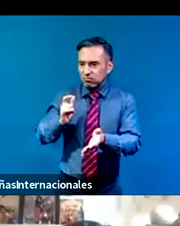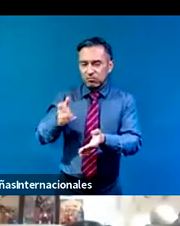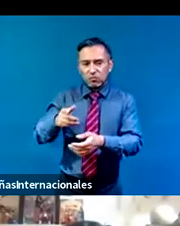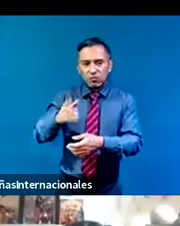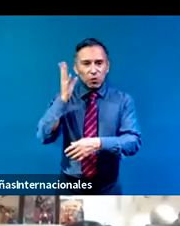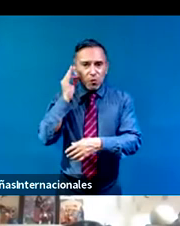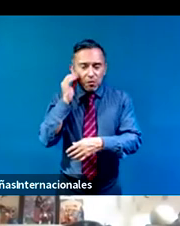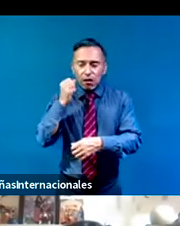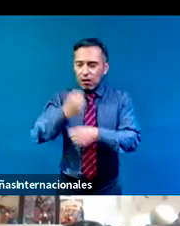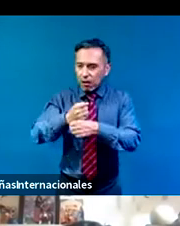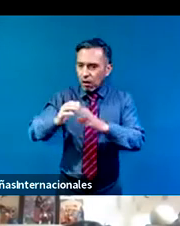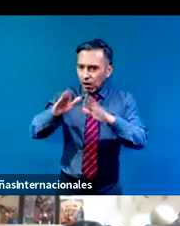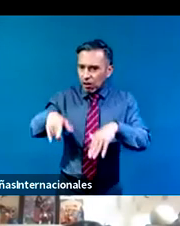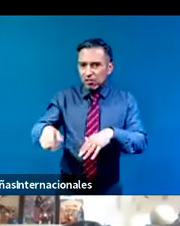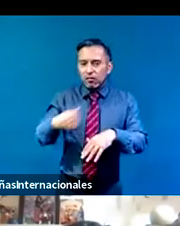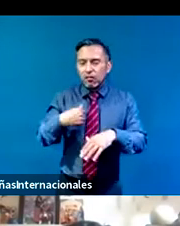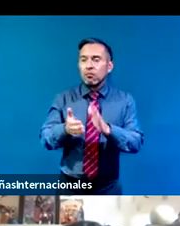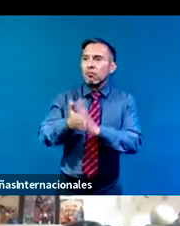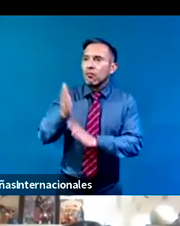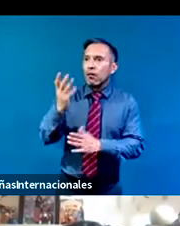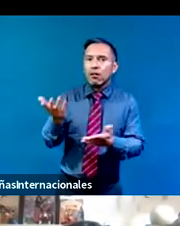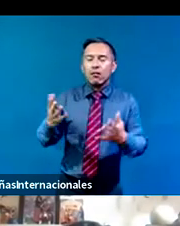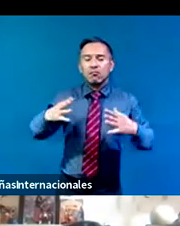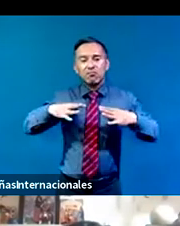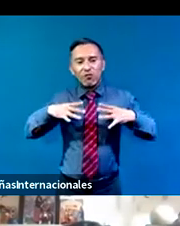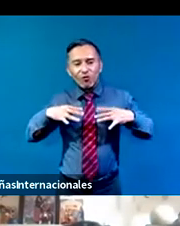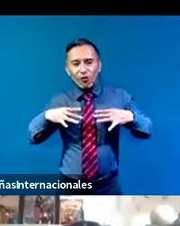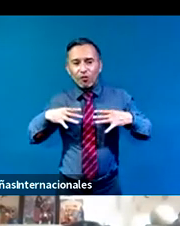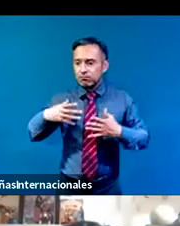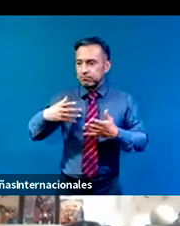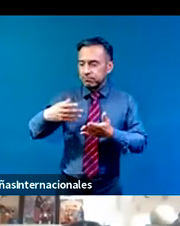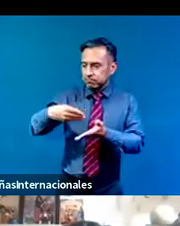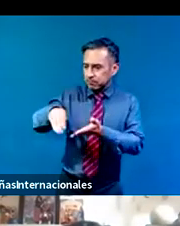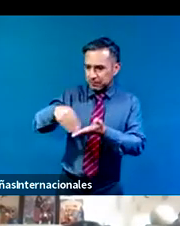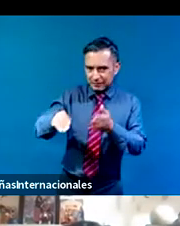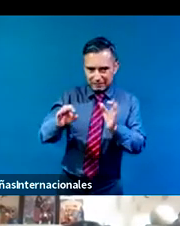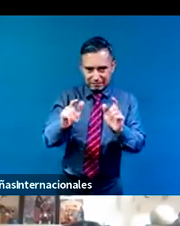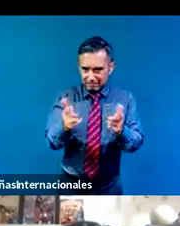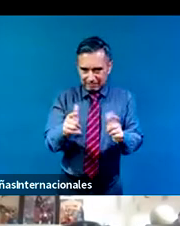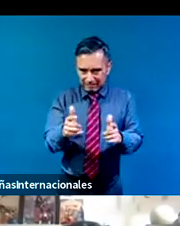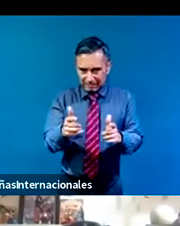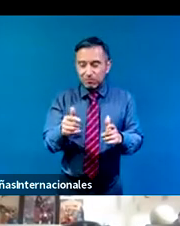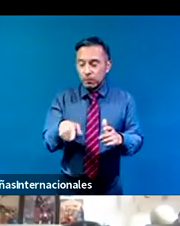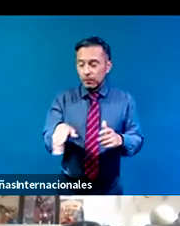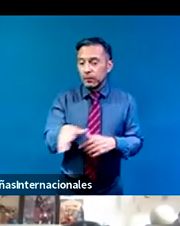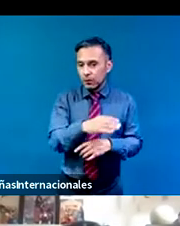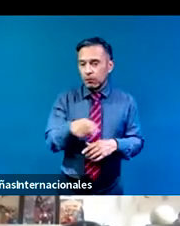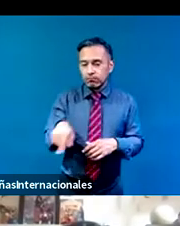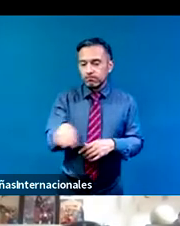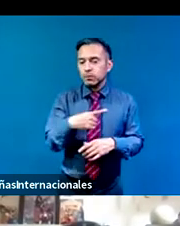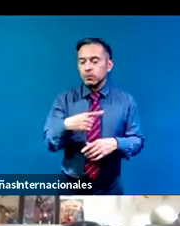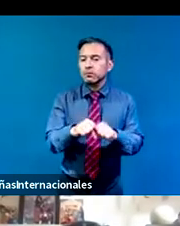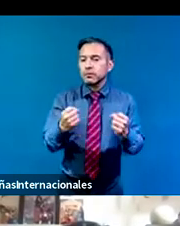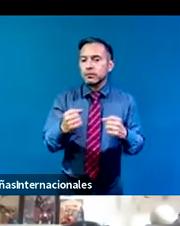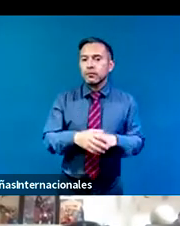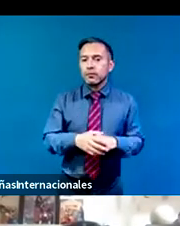an 8-hour day. All of that was consistently violated. So I think that interaction between the policies that help